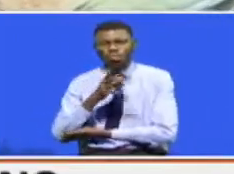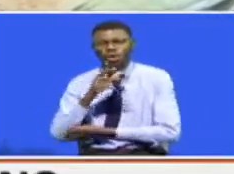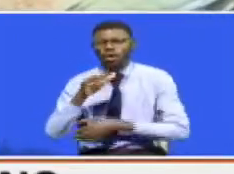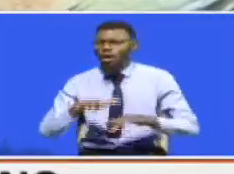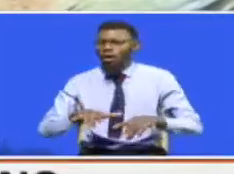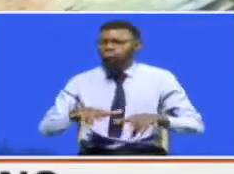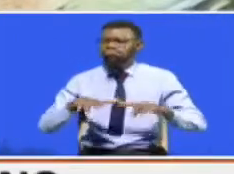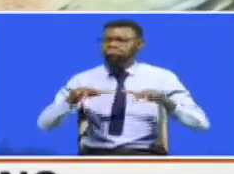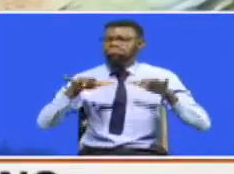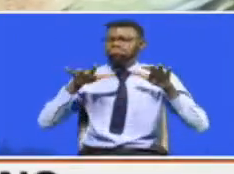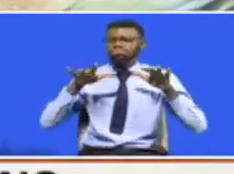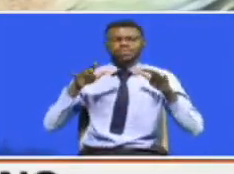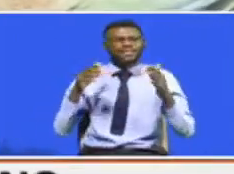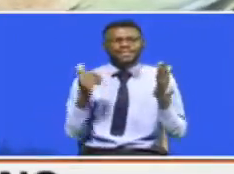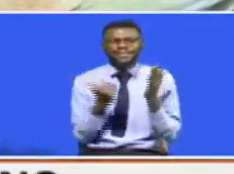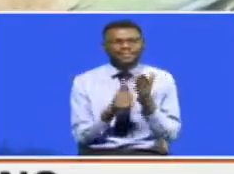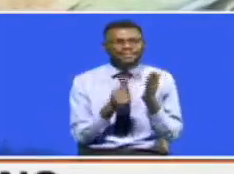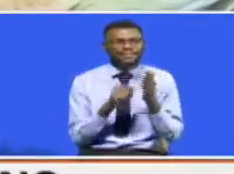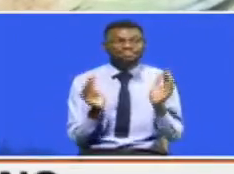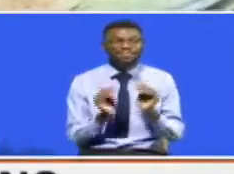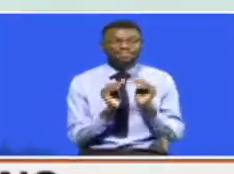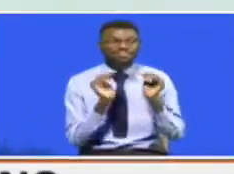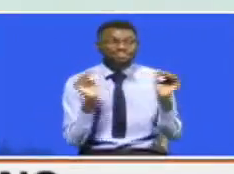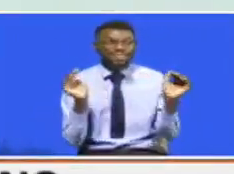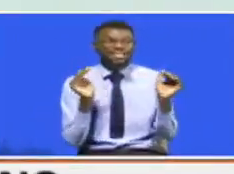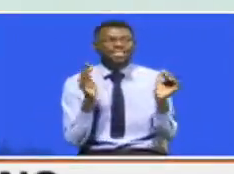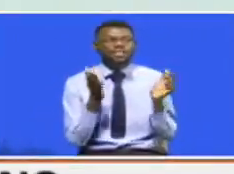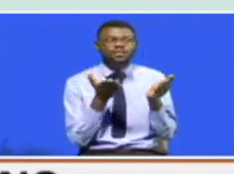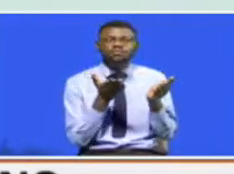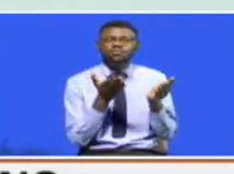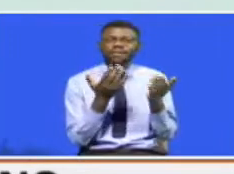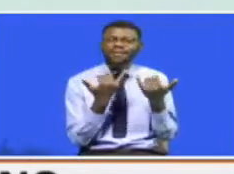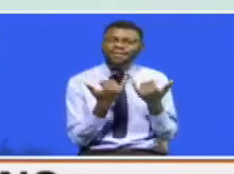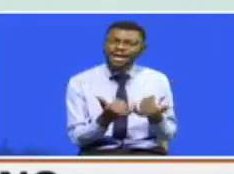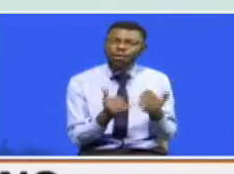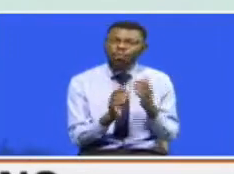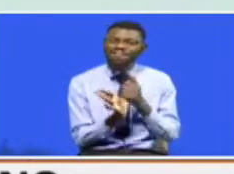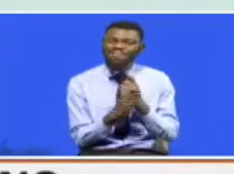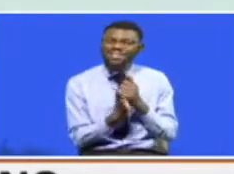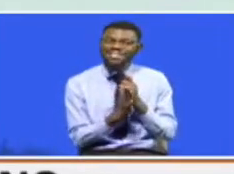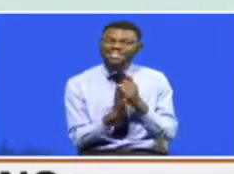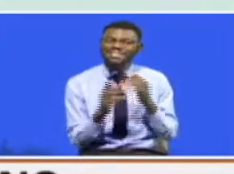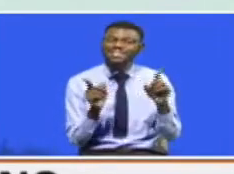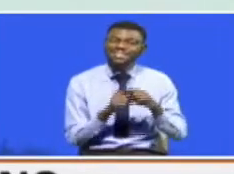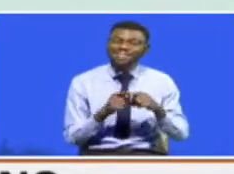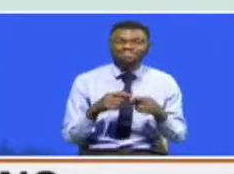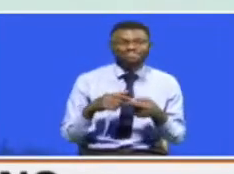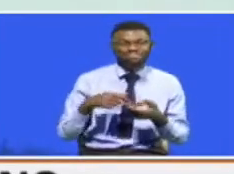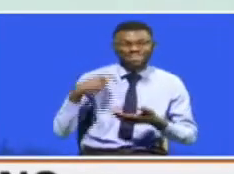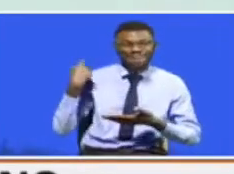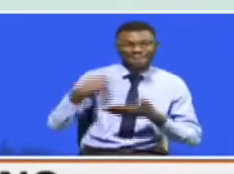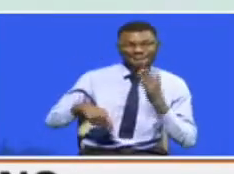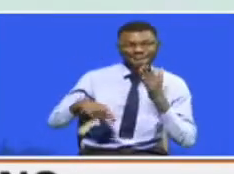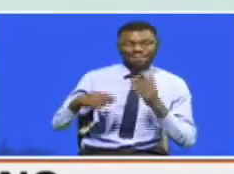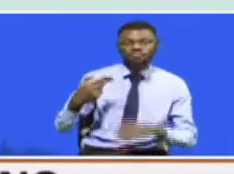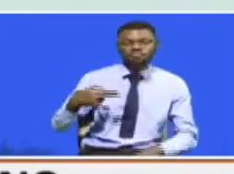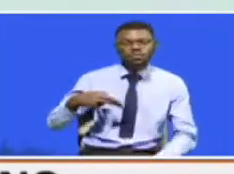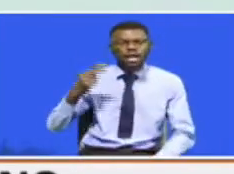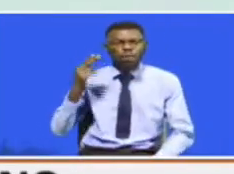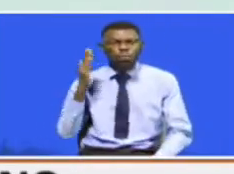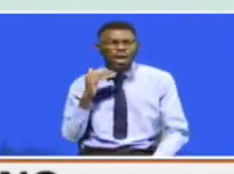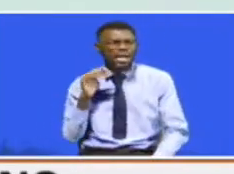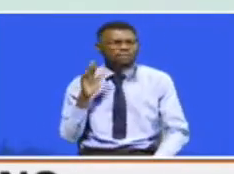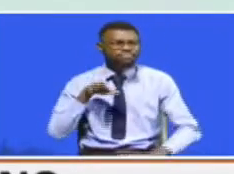to the landing sites. So that means that the cost of fish will definitely be affected by lack of